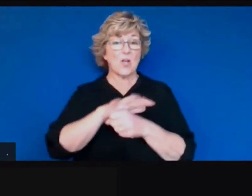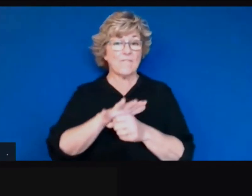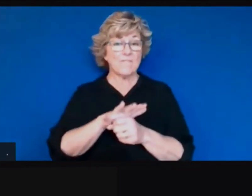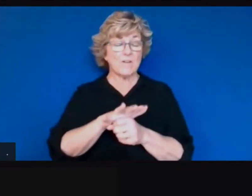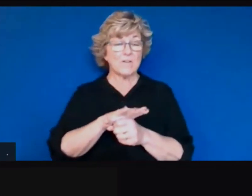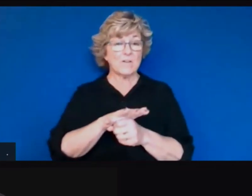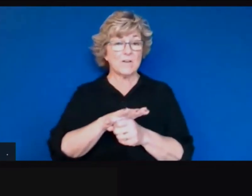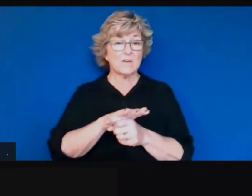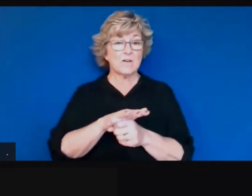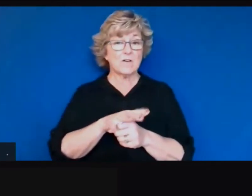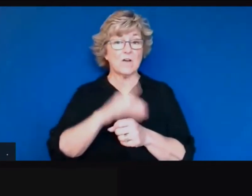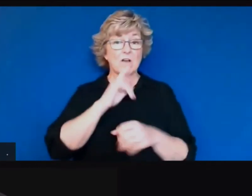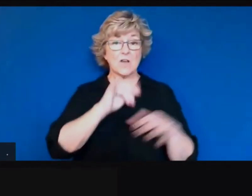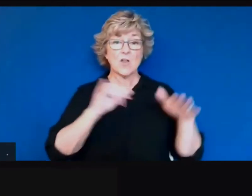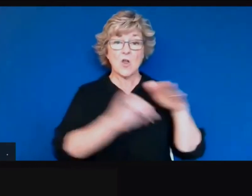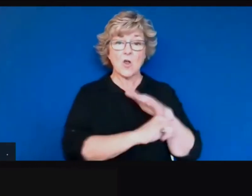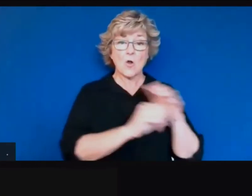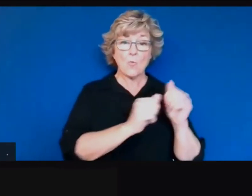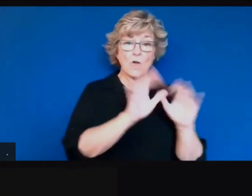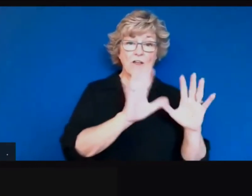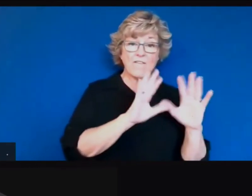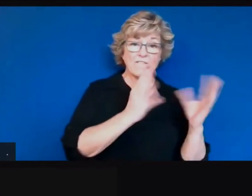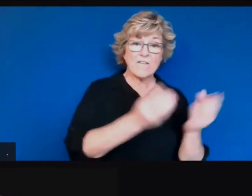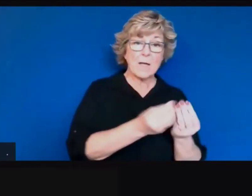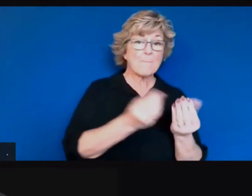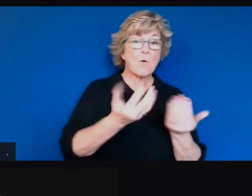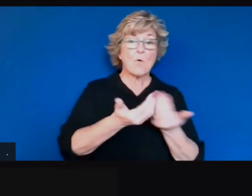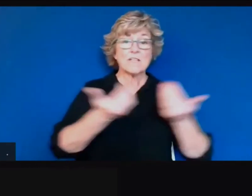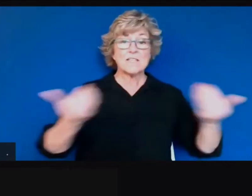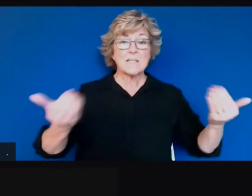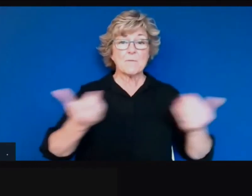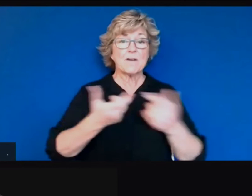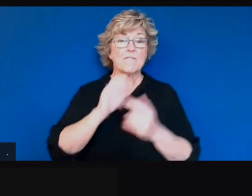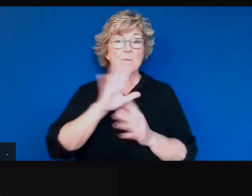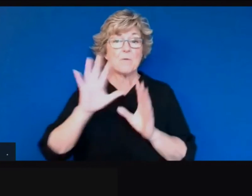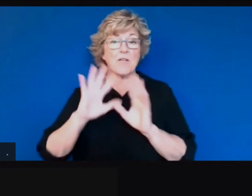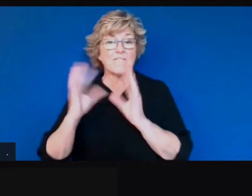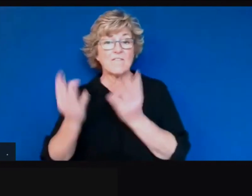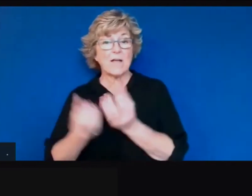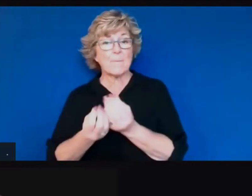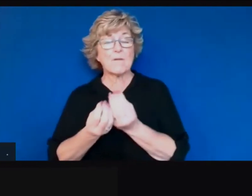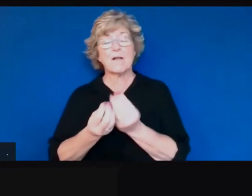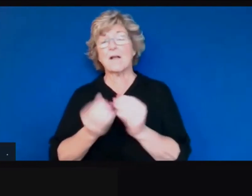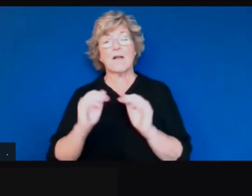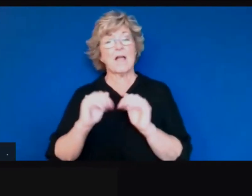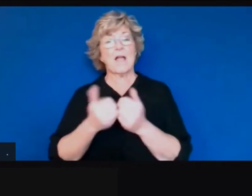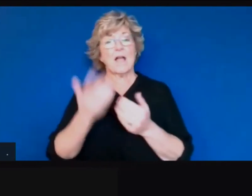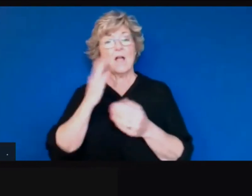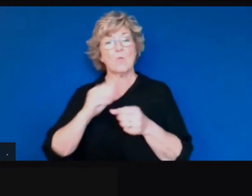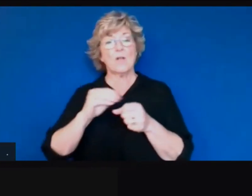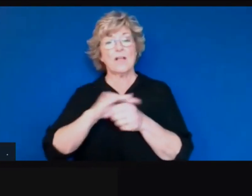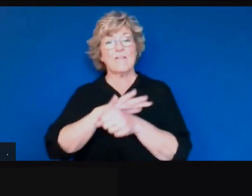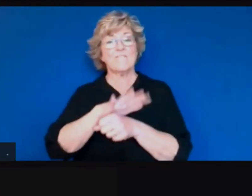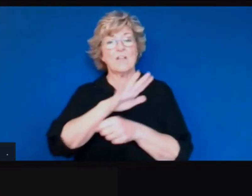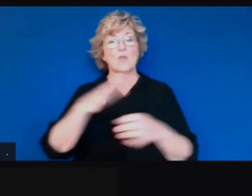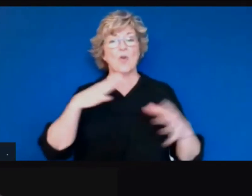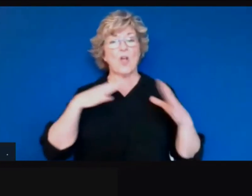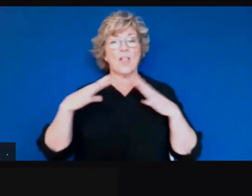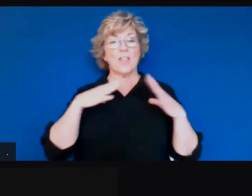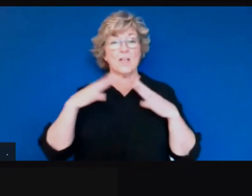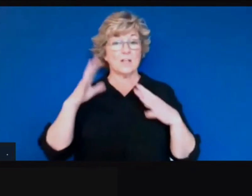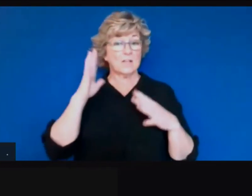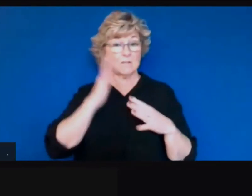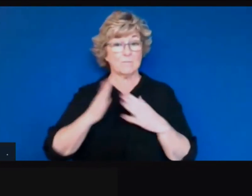you quarantining with your family? Are you separate from your family? And how is this going to affect your holiday? Are you guys